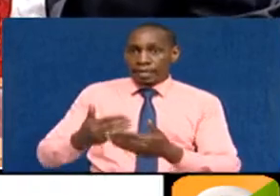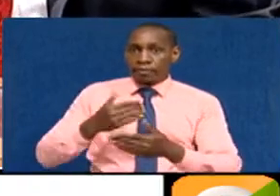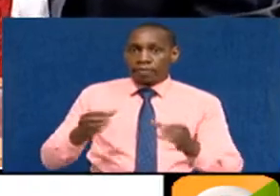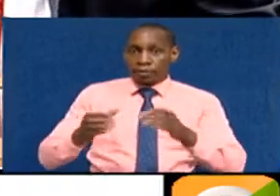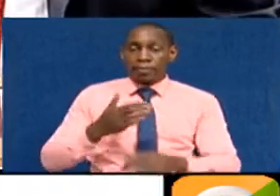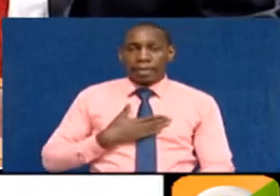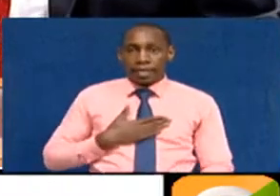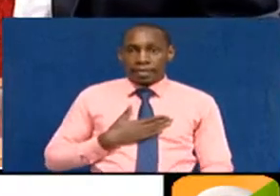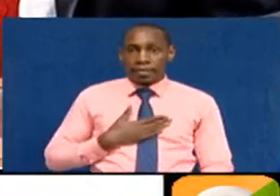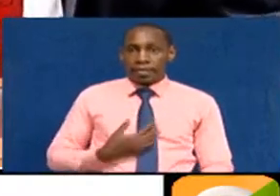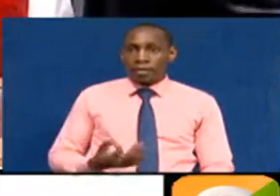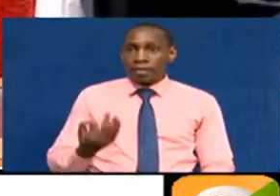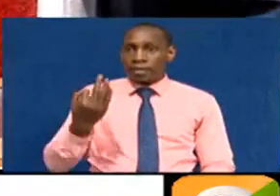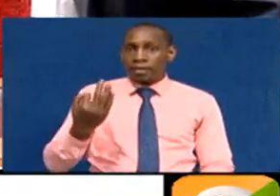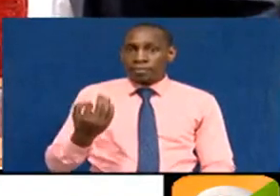party.